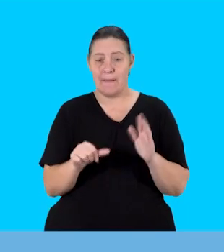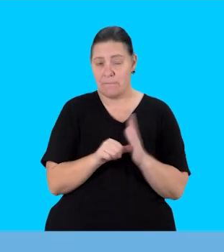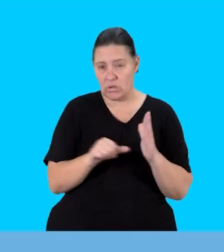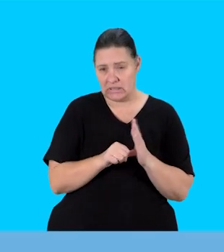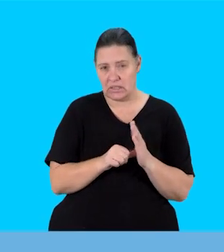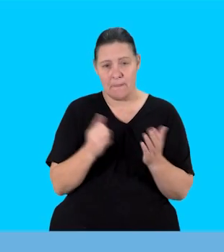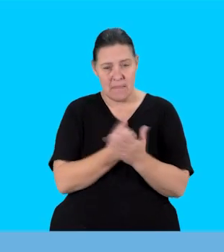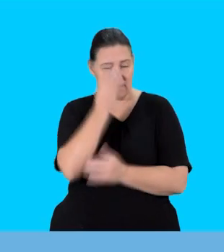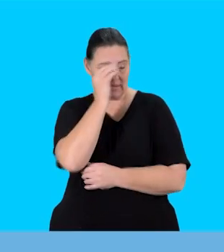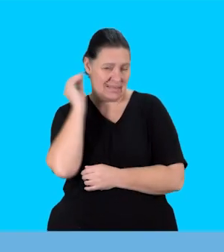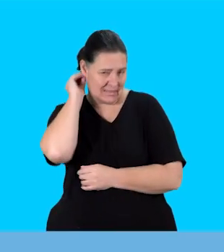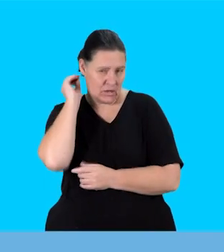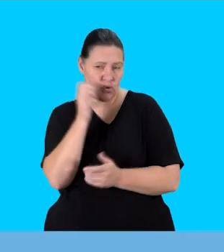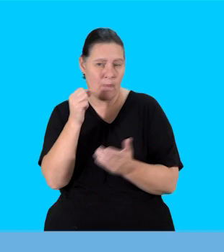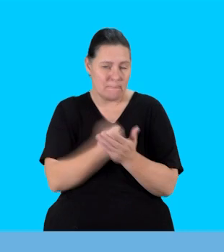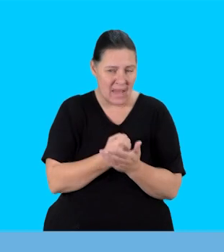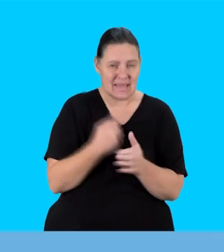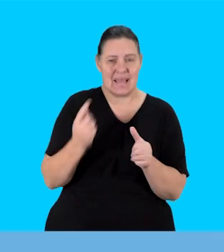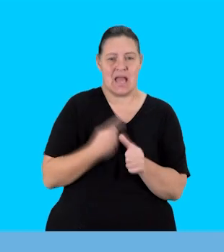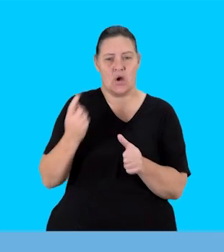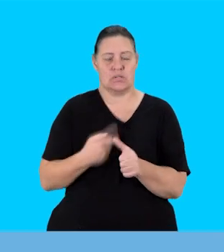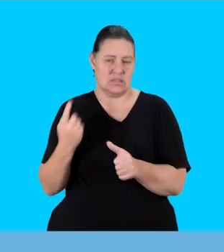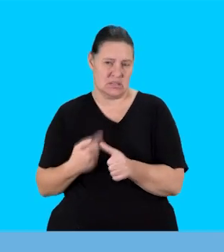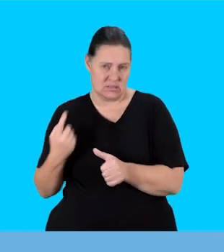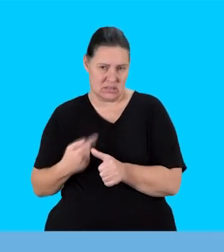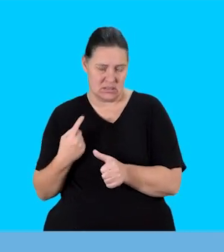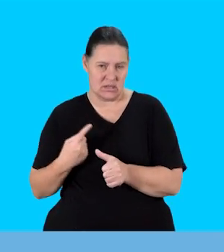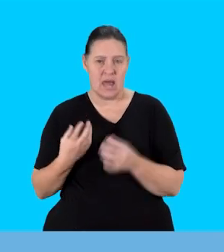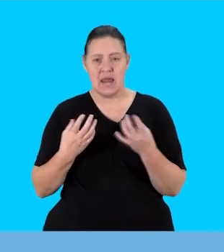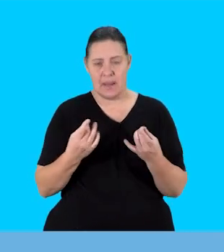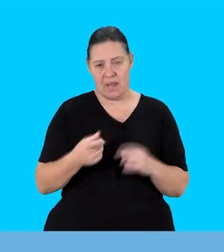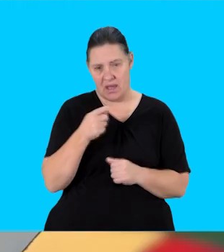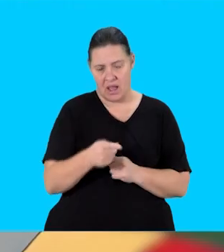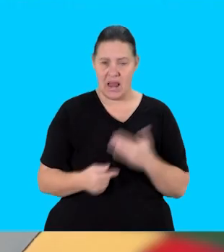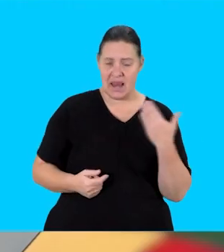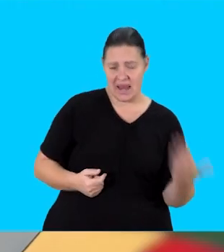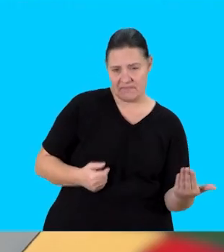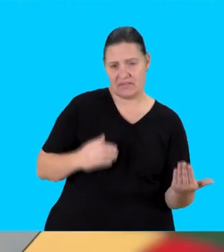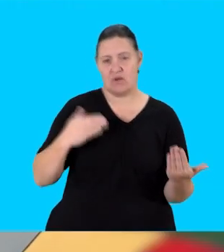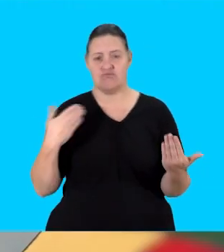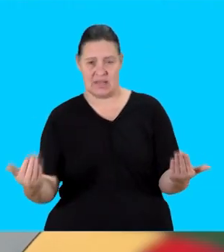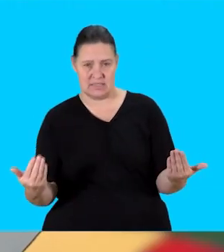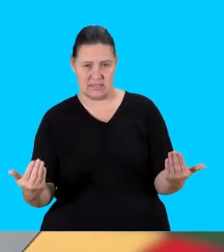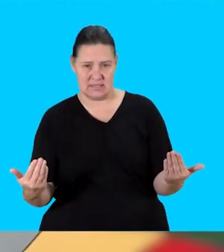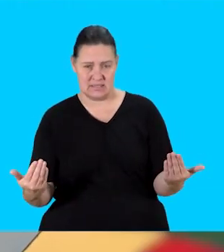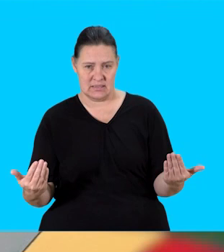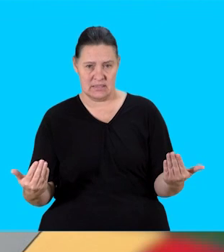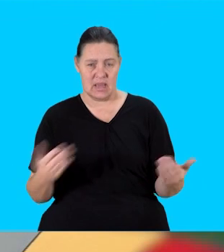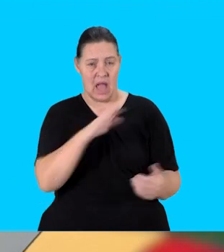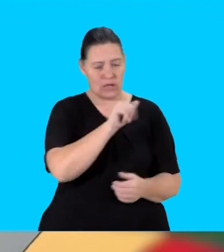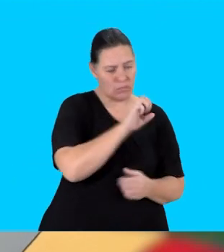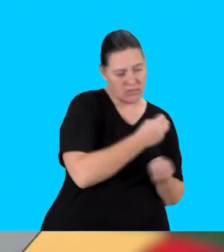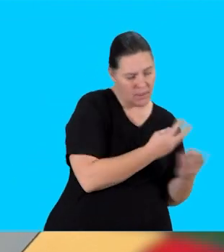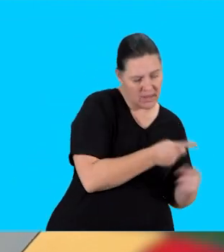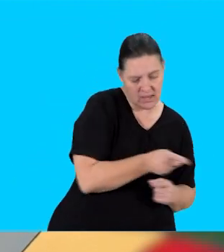The important thing that you also need to know is that we need to count the number of atoms on the left-hand side and the right-hand side so that